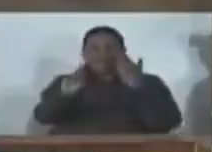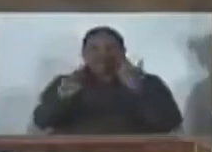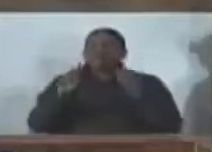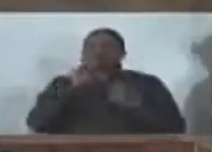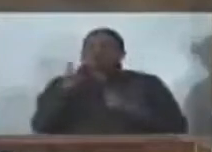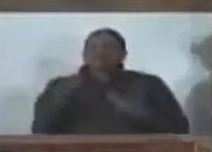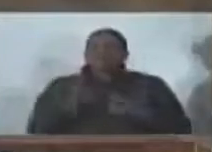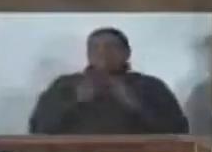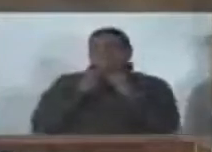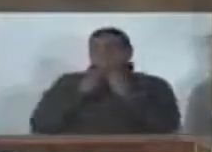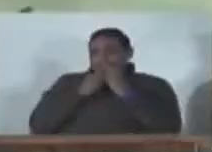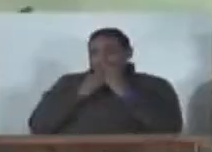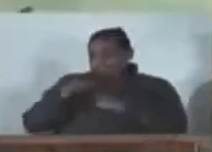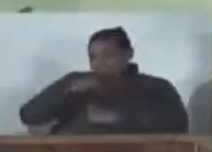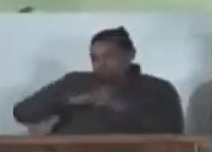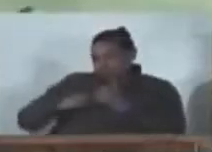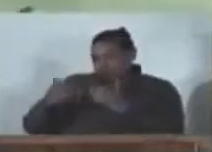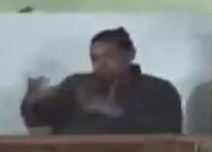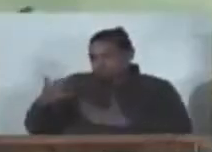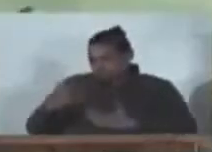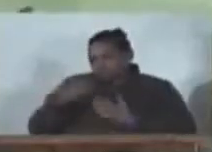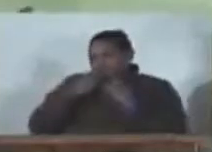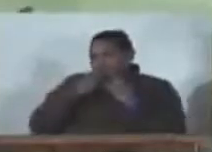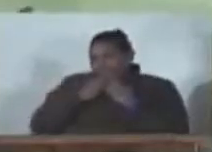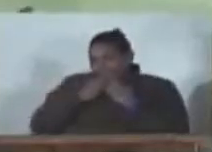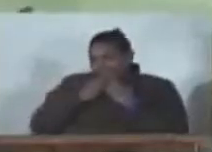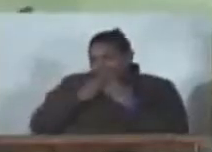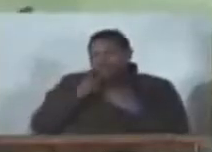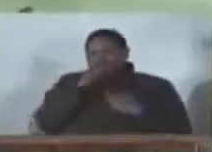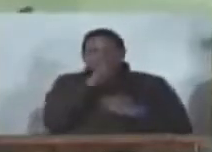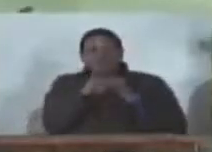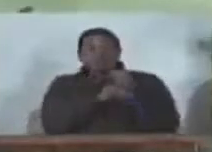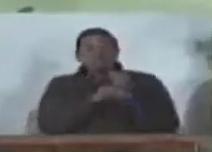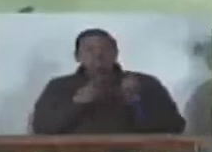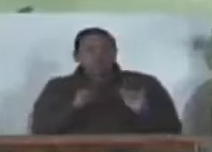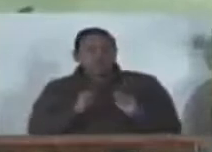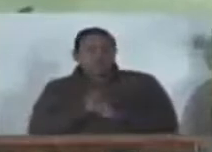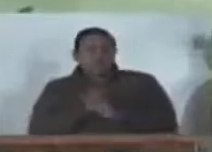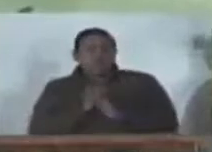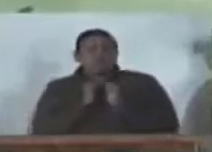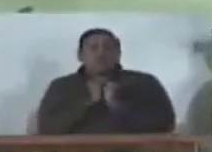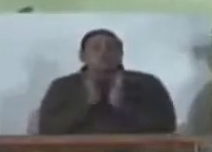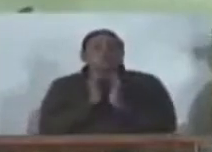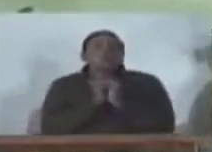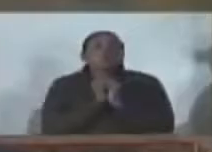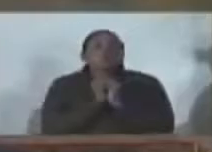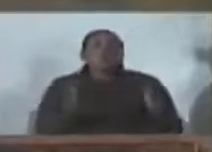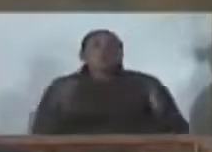other. And this is all about trying to work it out together without becoming violent.